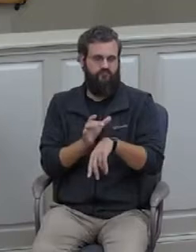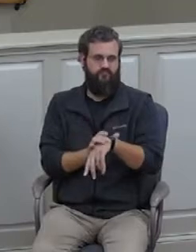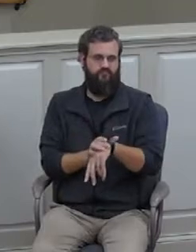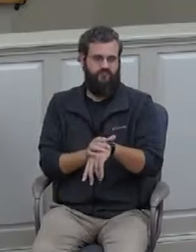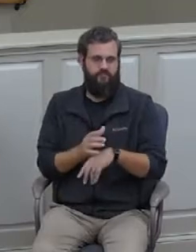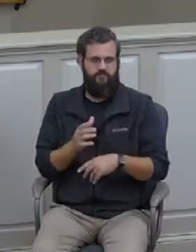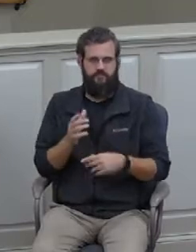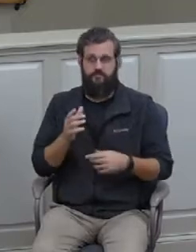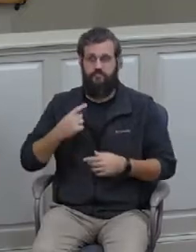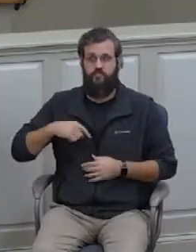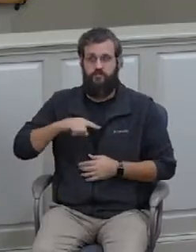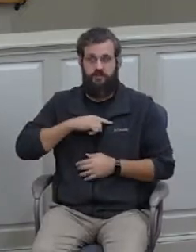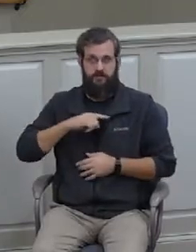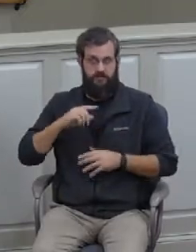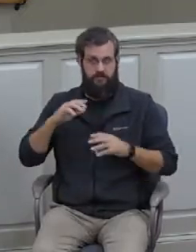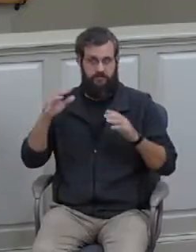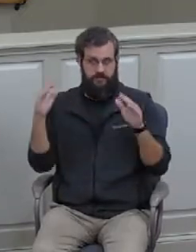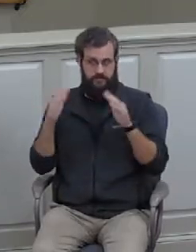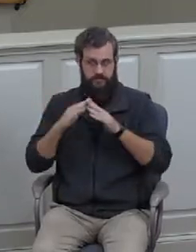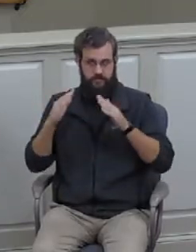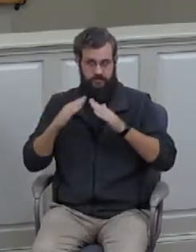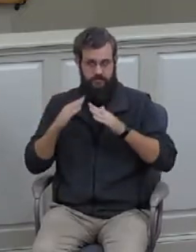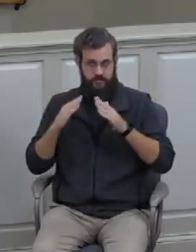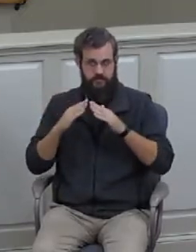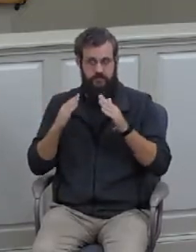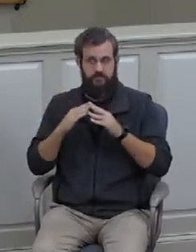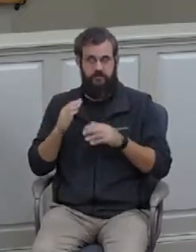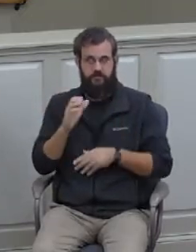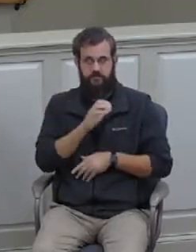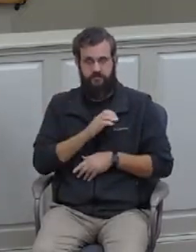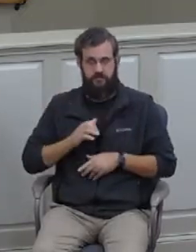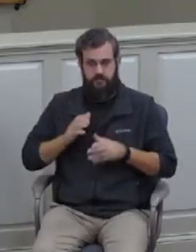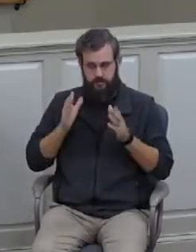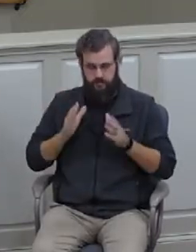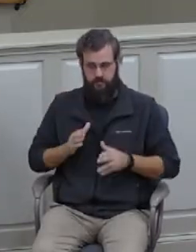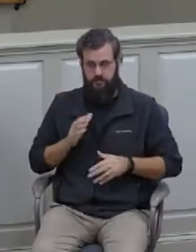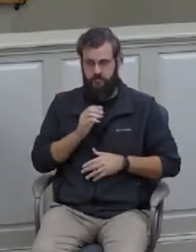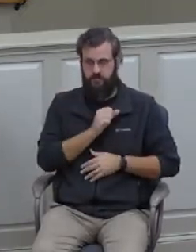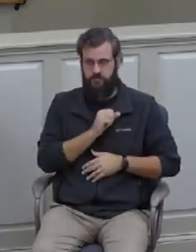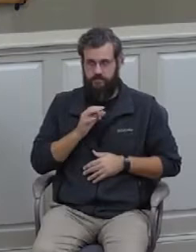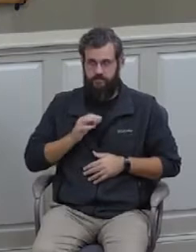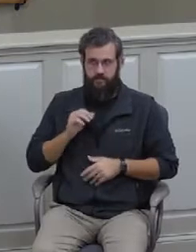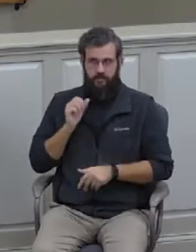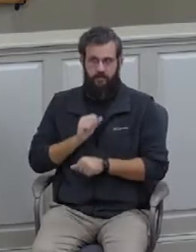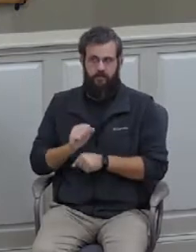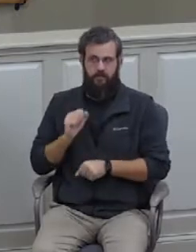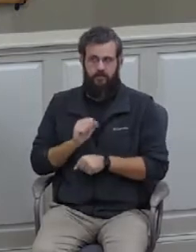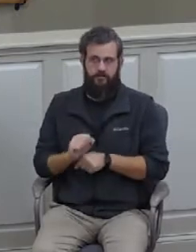the city, being commissioners, staff, employees,